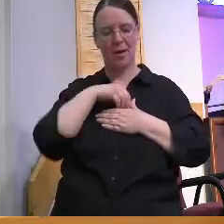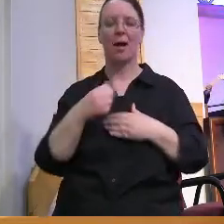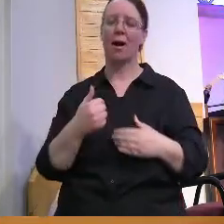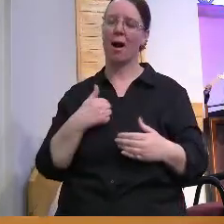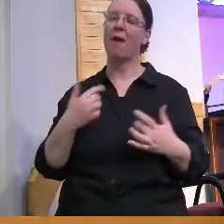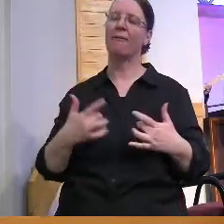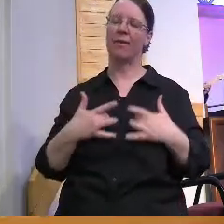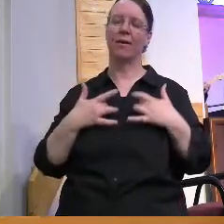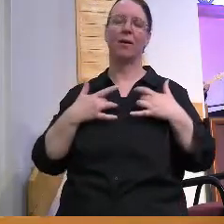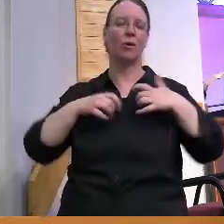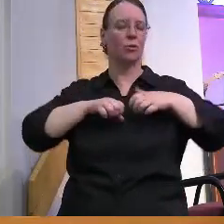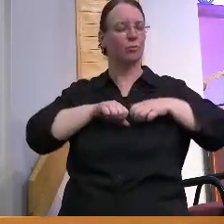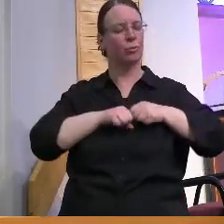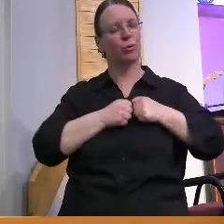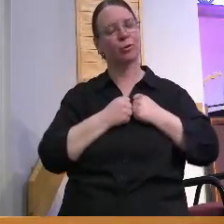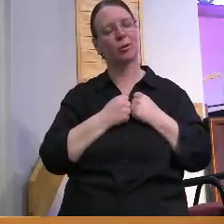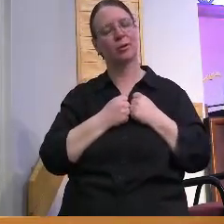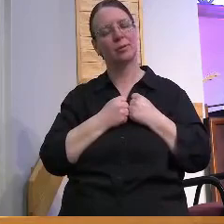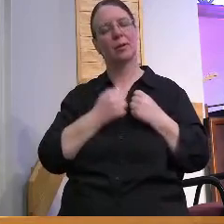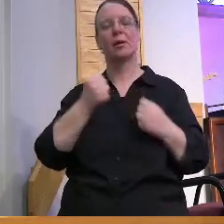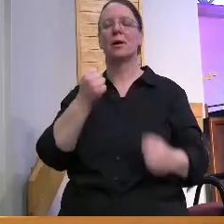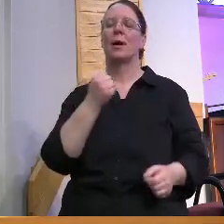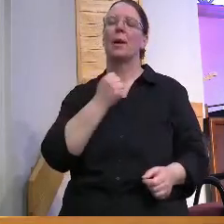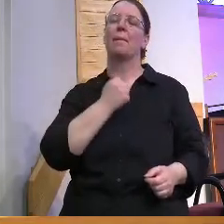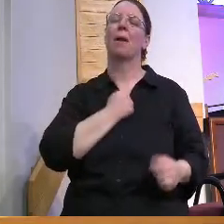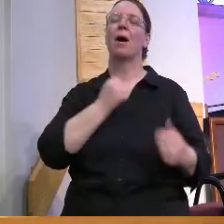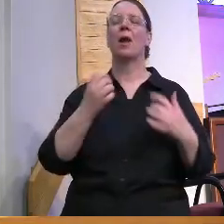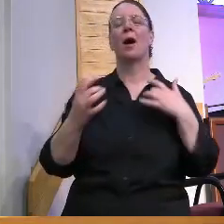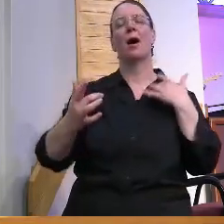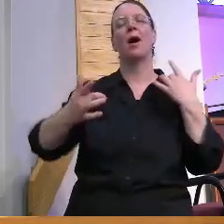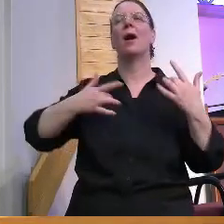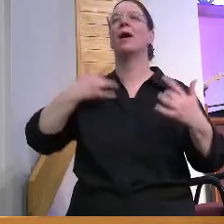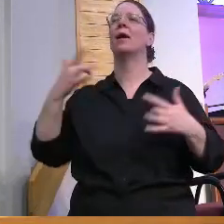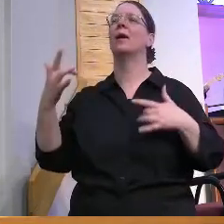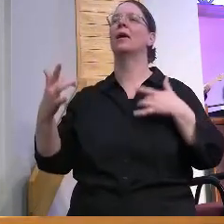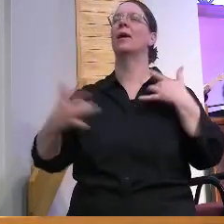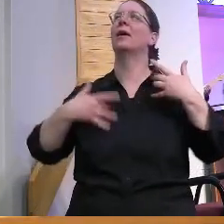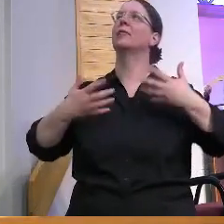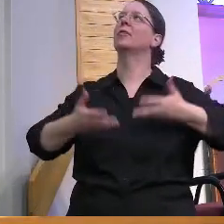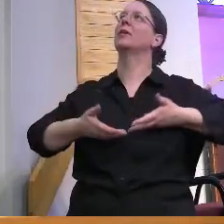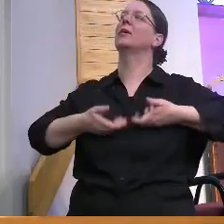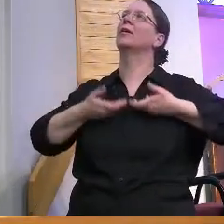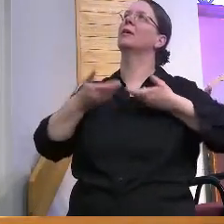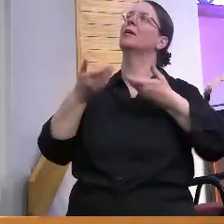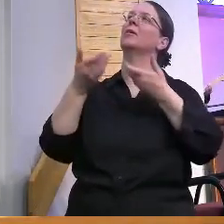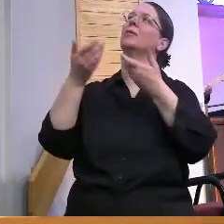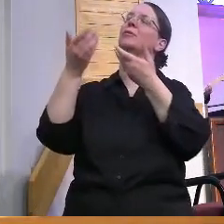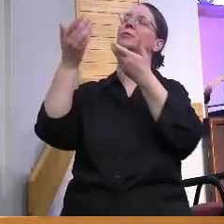good. And I'm broken inside. I give you my life.